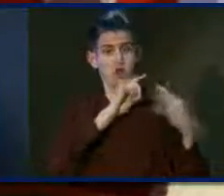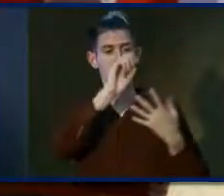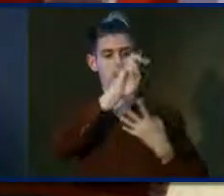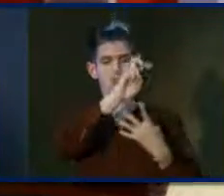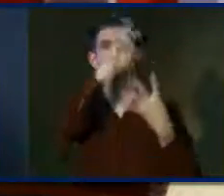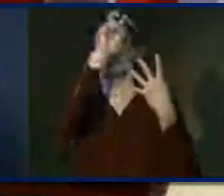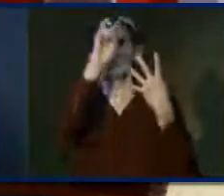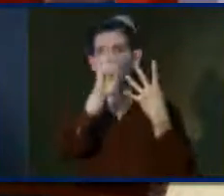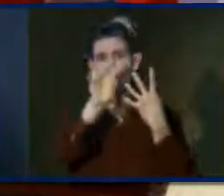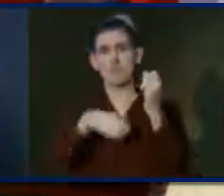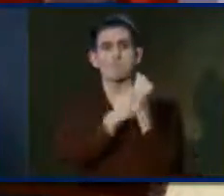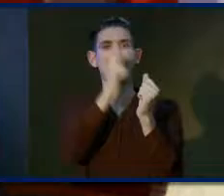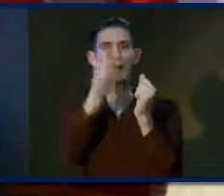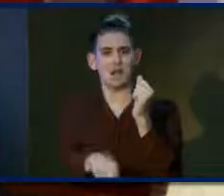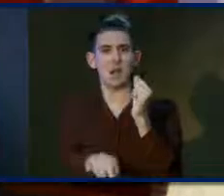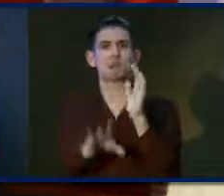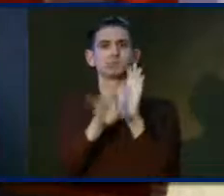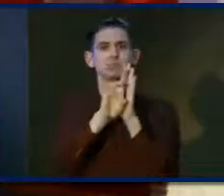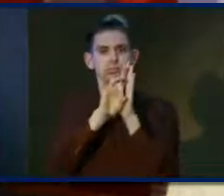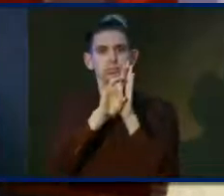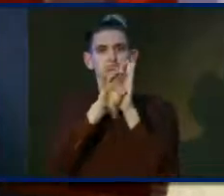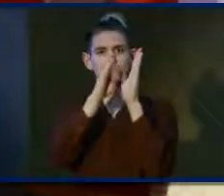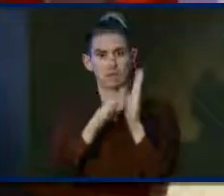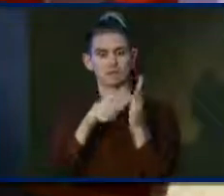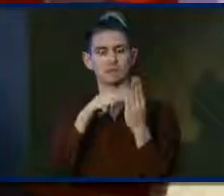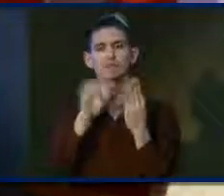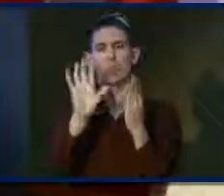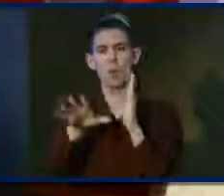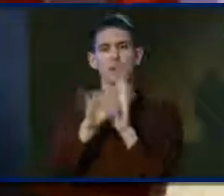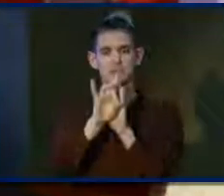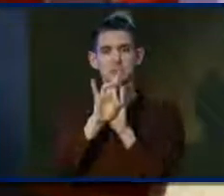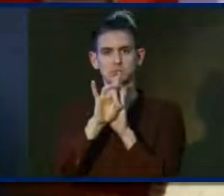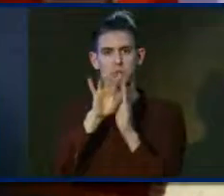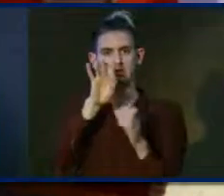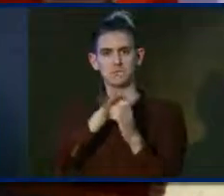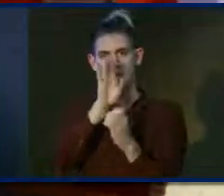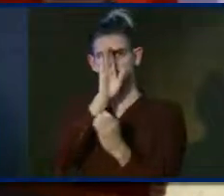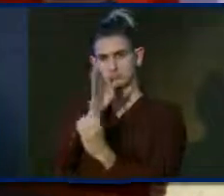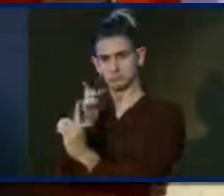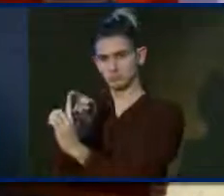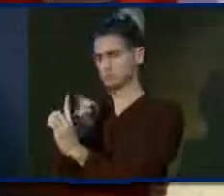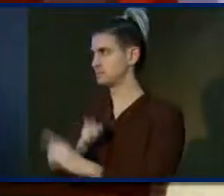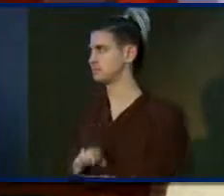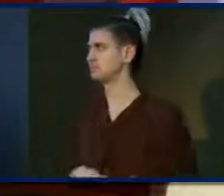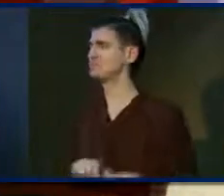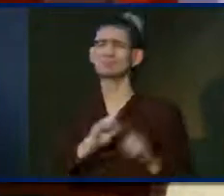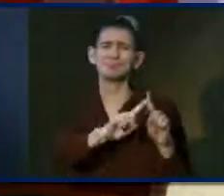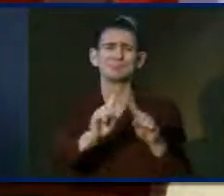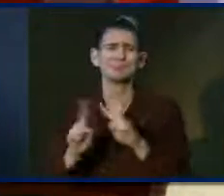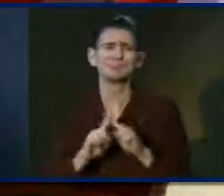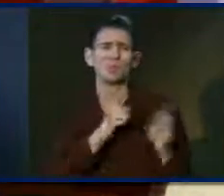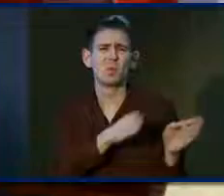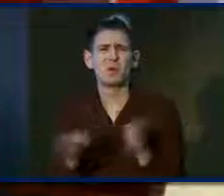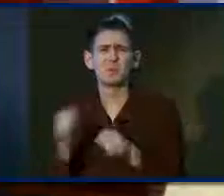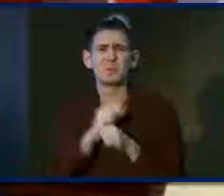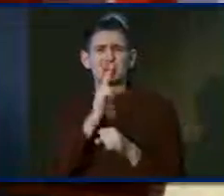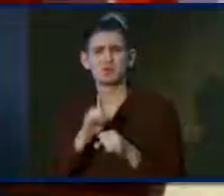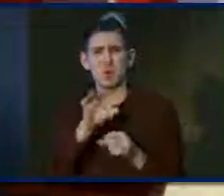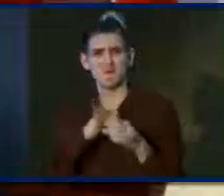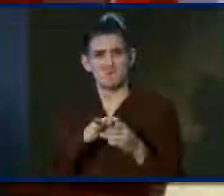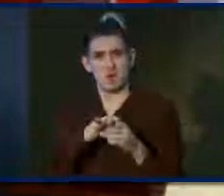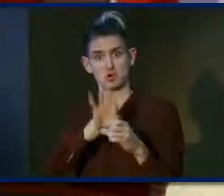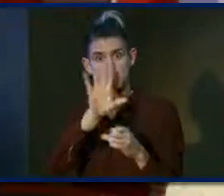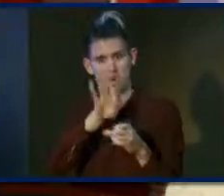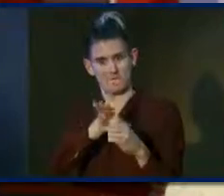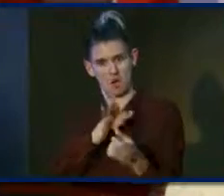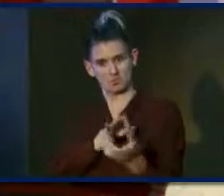as a backup choice and ended up counting. So ranked choice voting is a tool that sort of helps accommodate choice. So there's a lot of ways that we can make votes count. We should sort of look for our